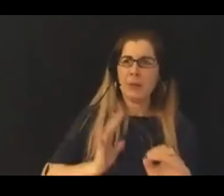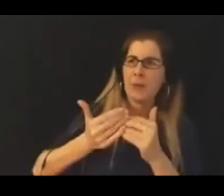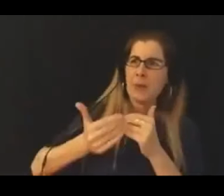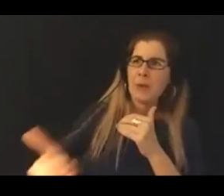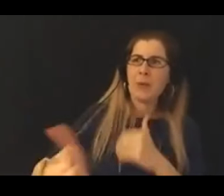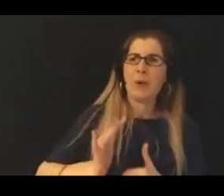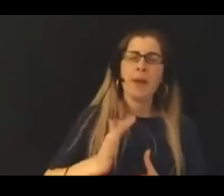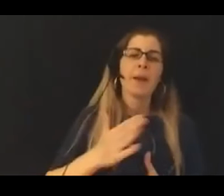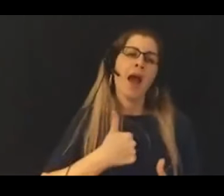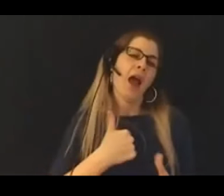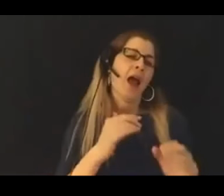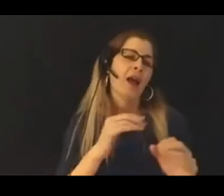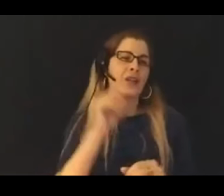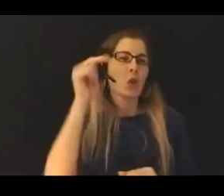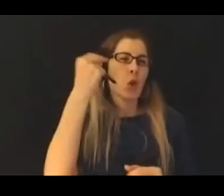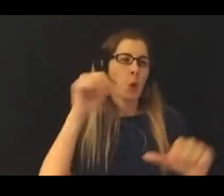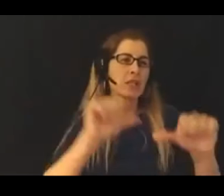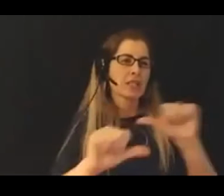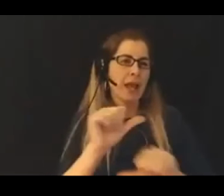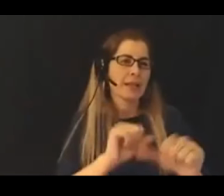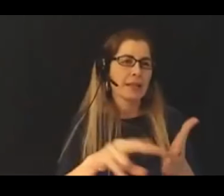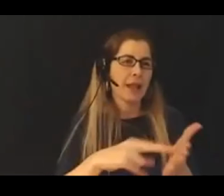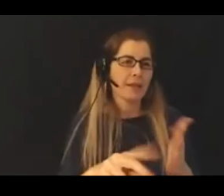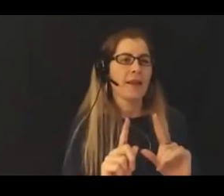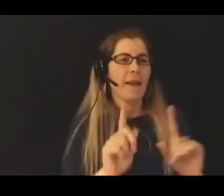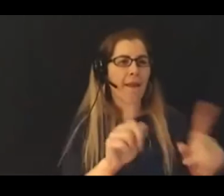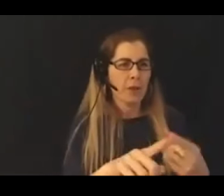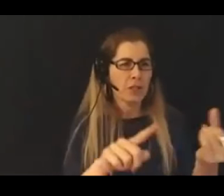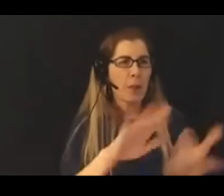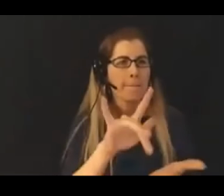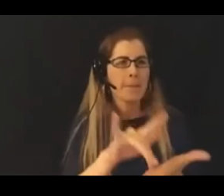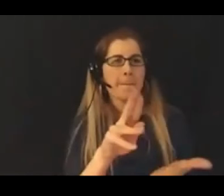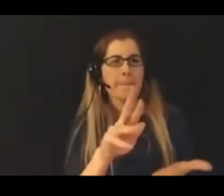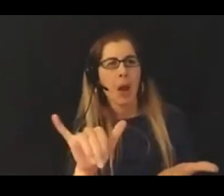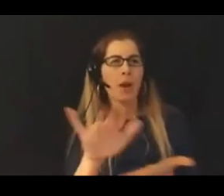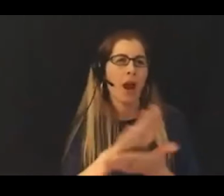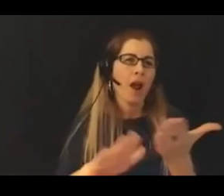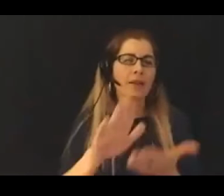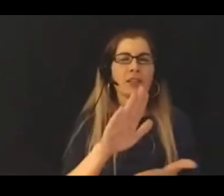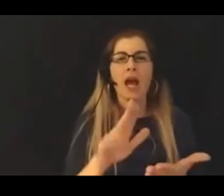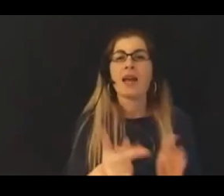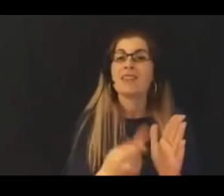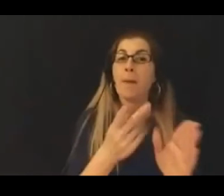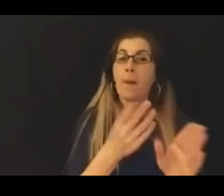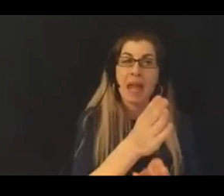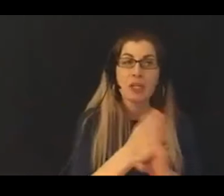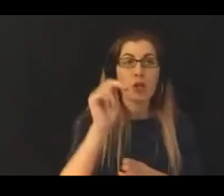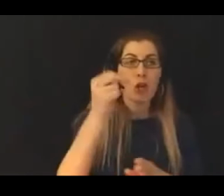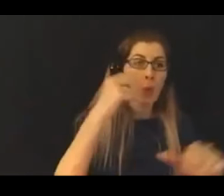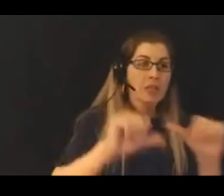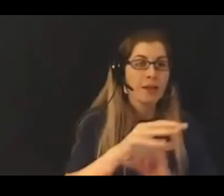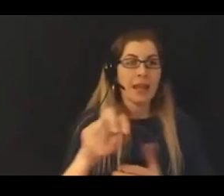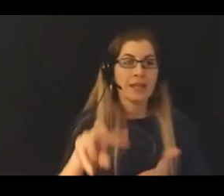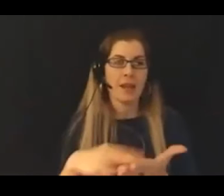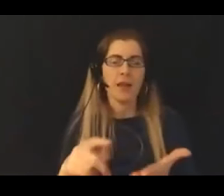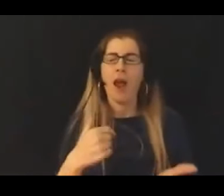and dance. I went to Middlebury College where I did my bachelor's of arts. I double majored in neuroscience and dance. I'd always been dancing my